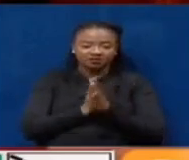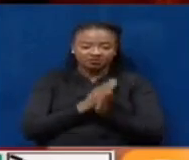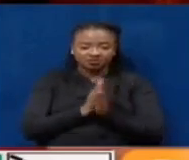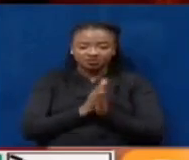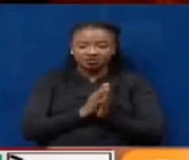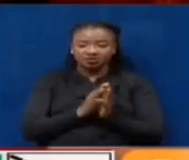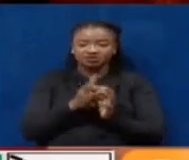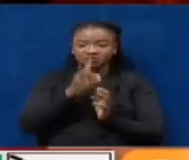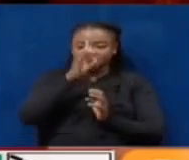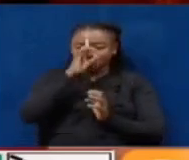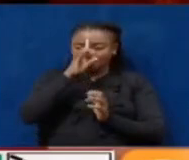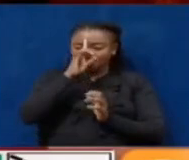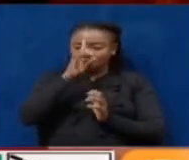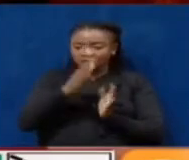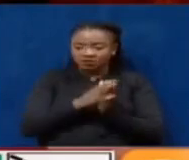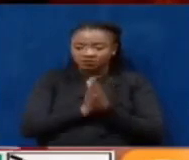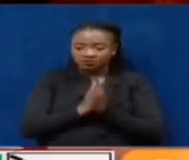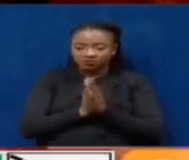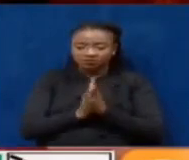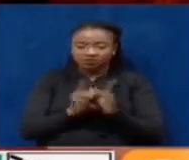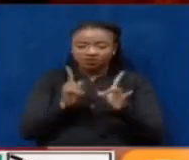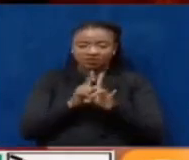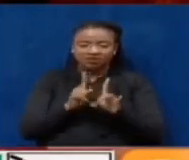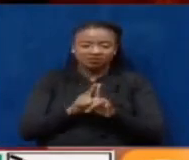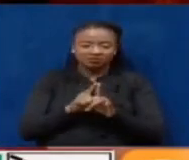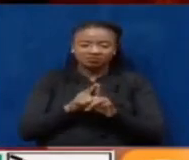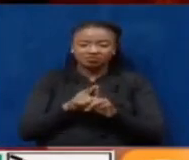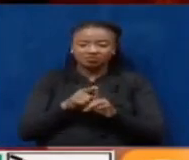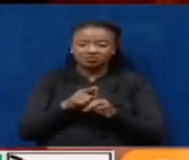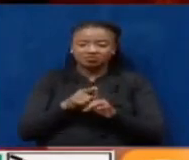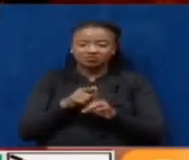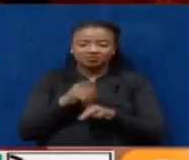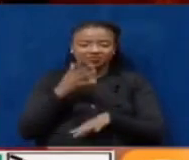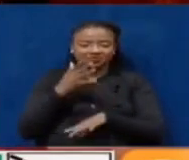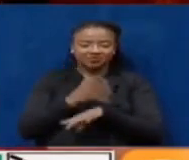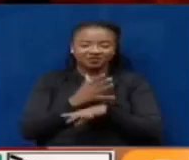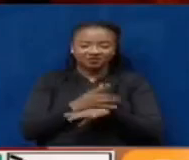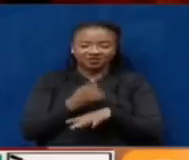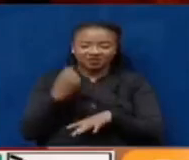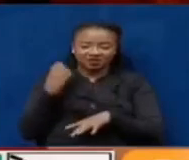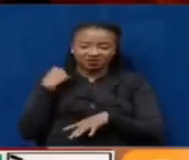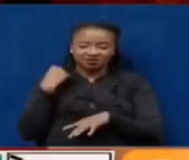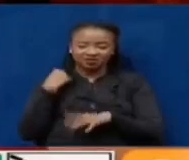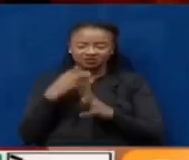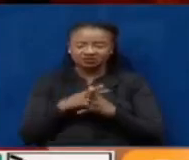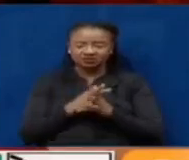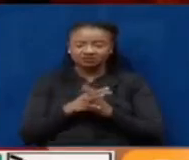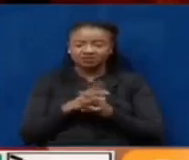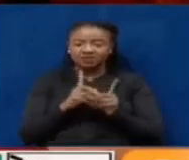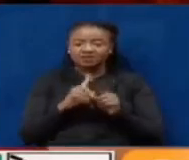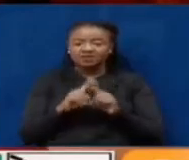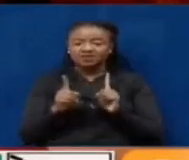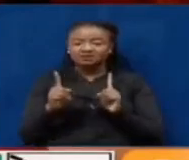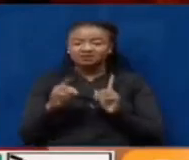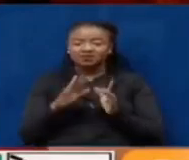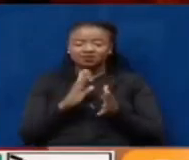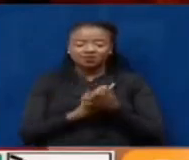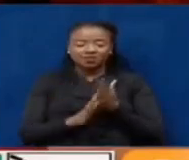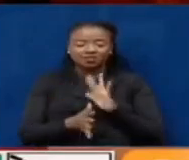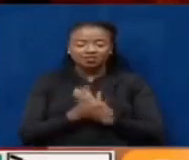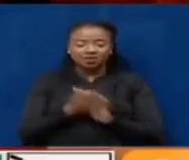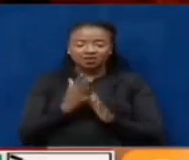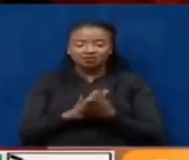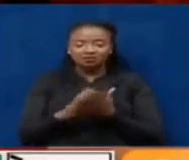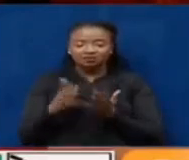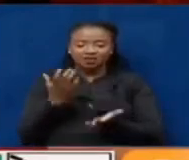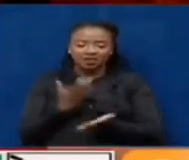statements, and dropping of numbers without a shred of evidence. The